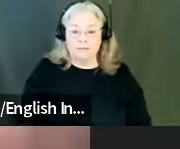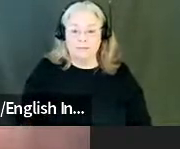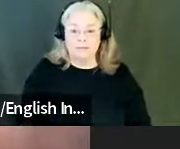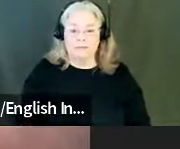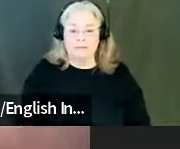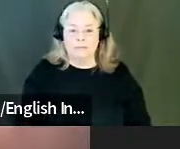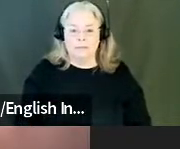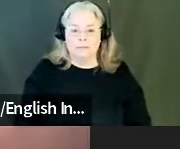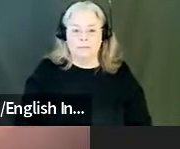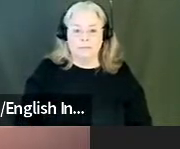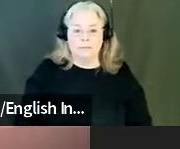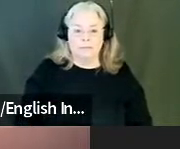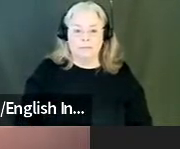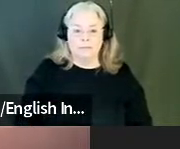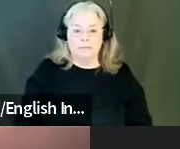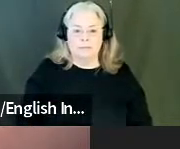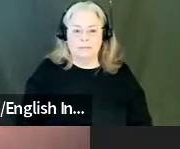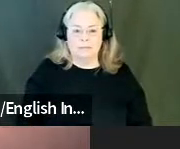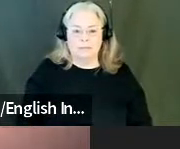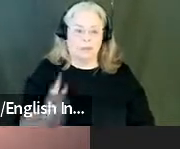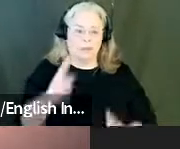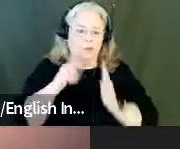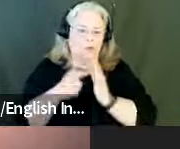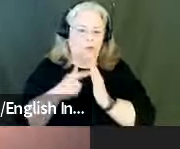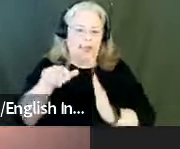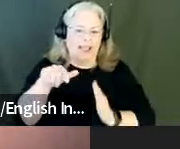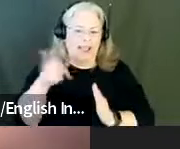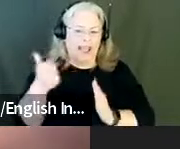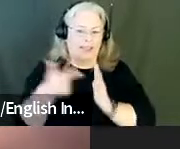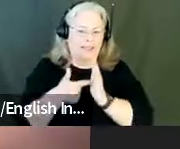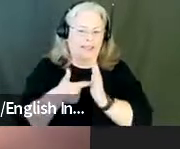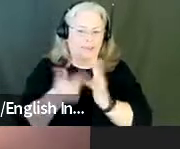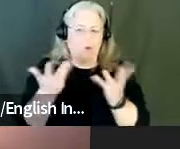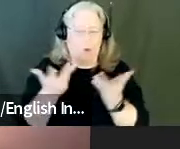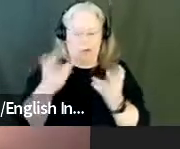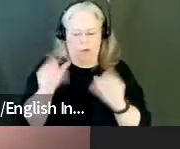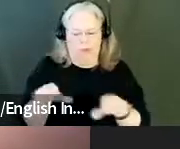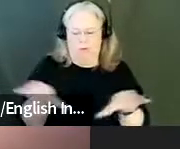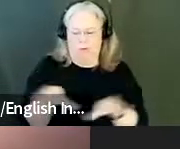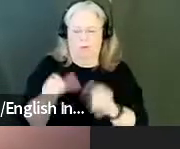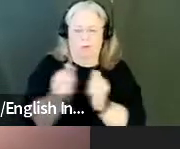Then we'll talk about and show you other examples of what you can do with a spring clip.